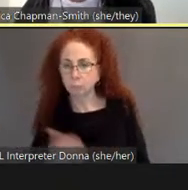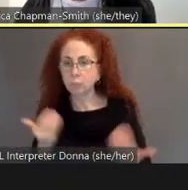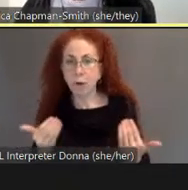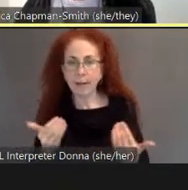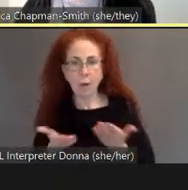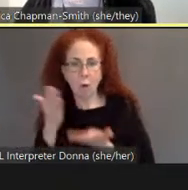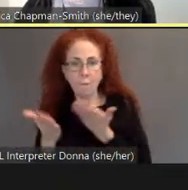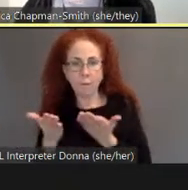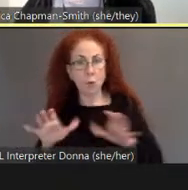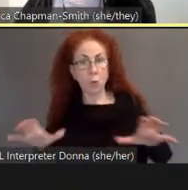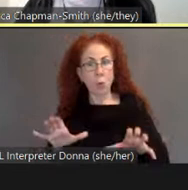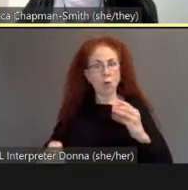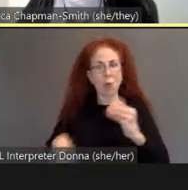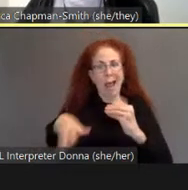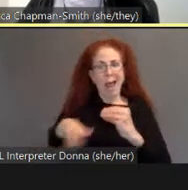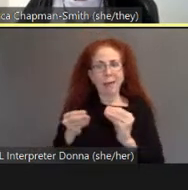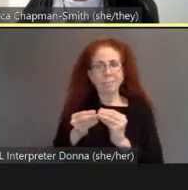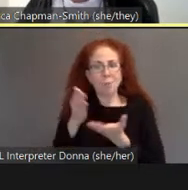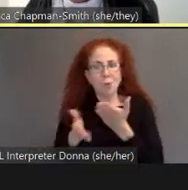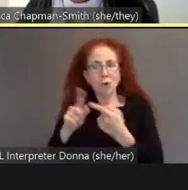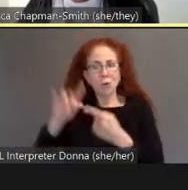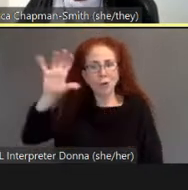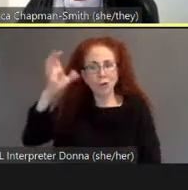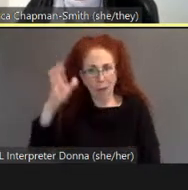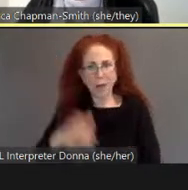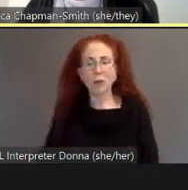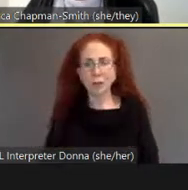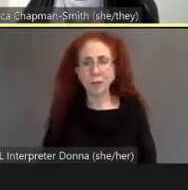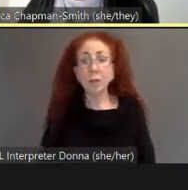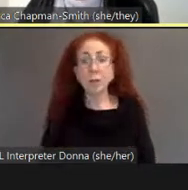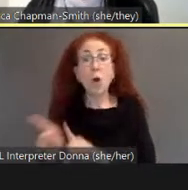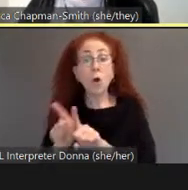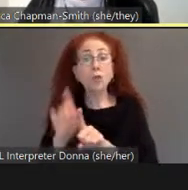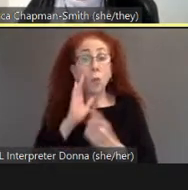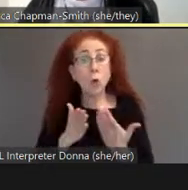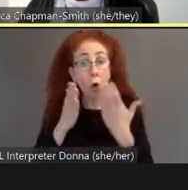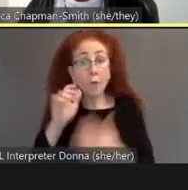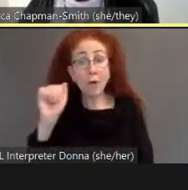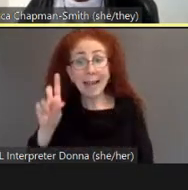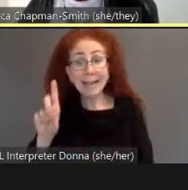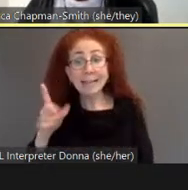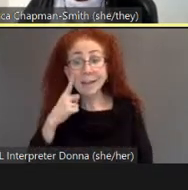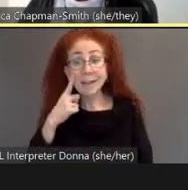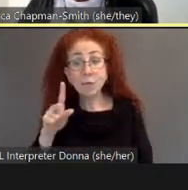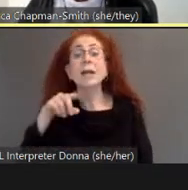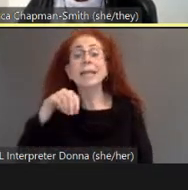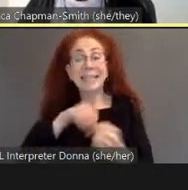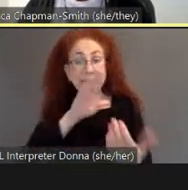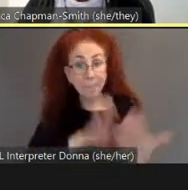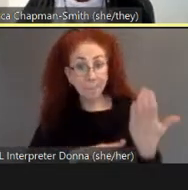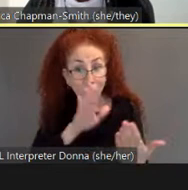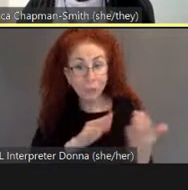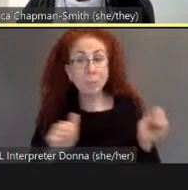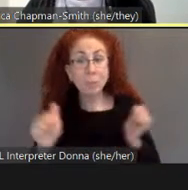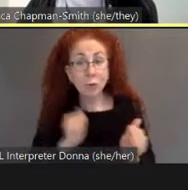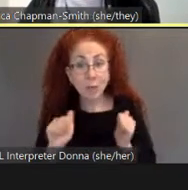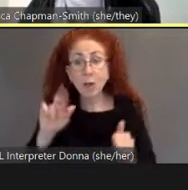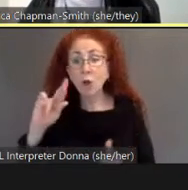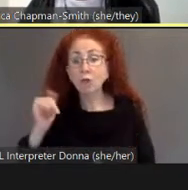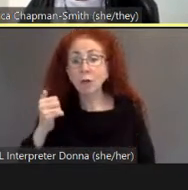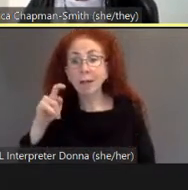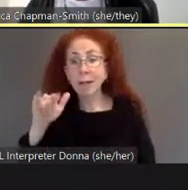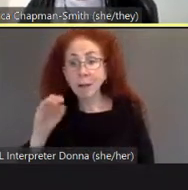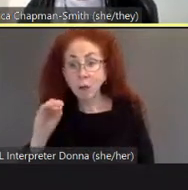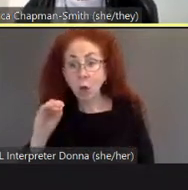add more audio descriptions to the channel and will also offer audio descriptions for our in-person production of Rigoletto